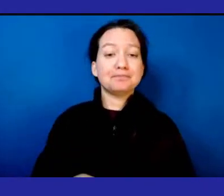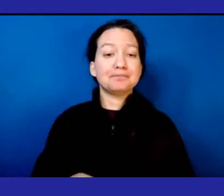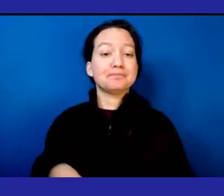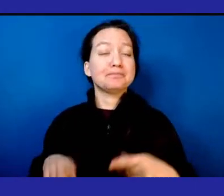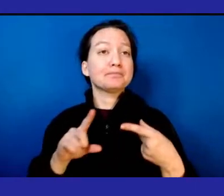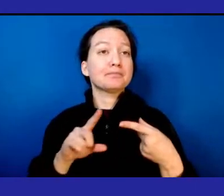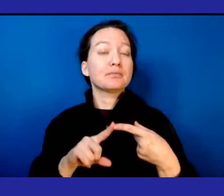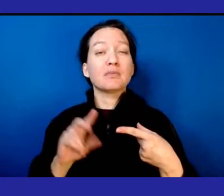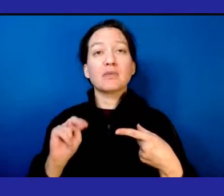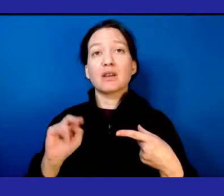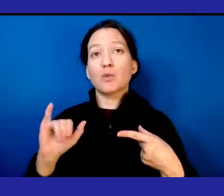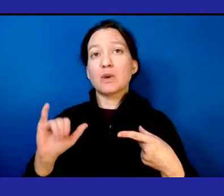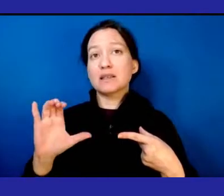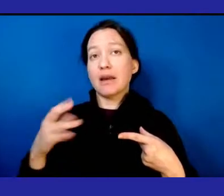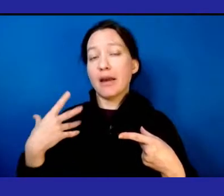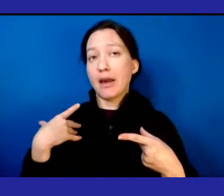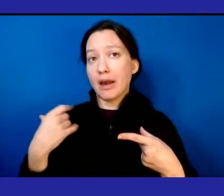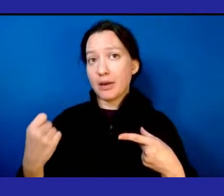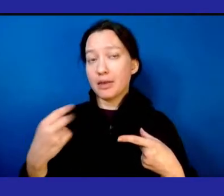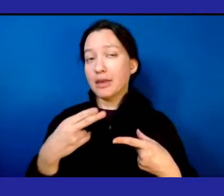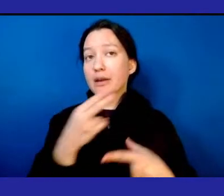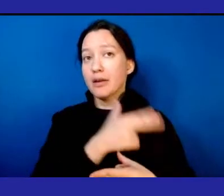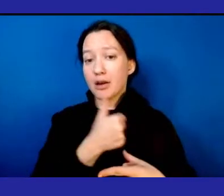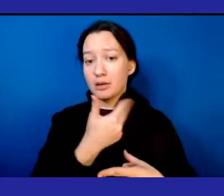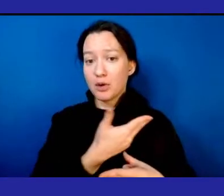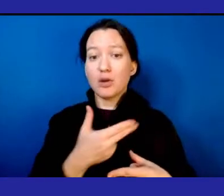NYC Health and Hospital Carter,